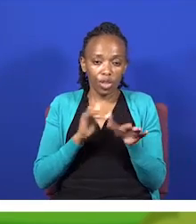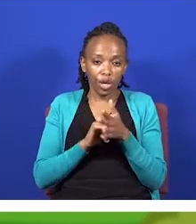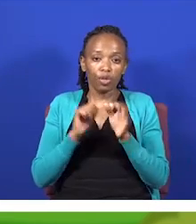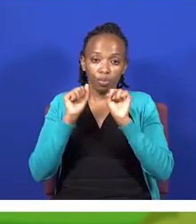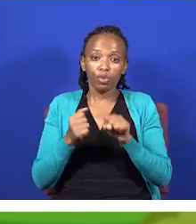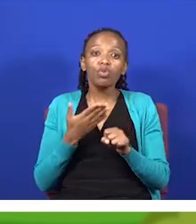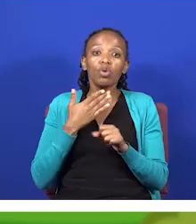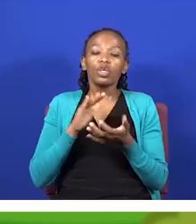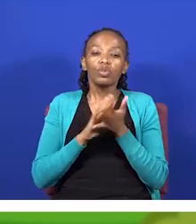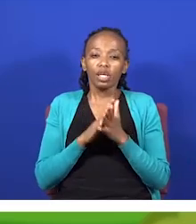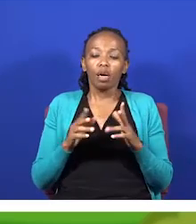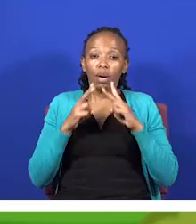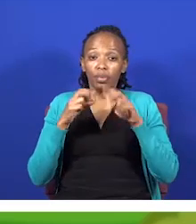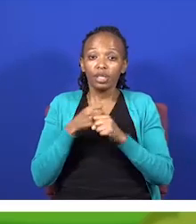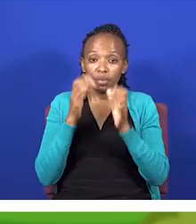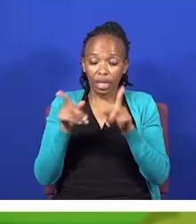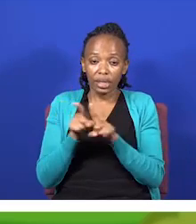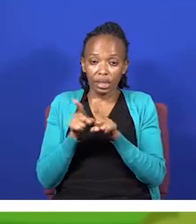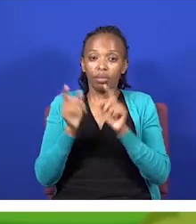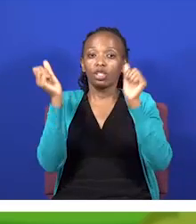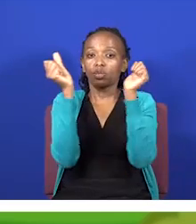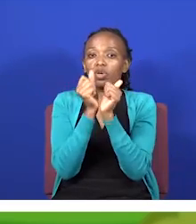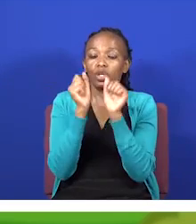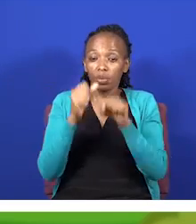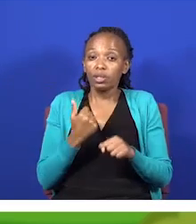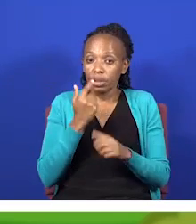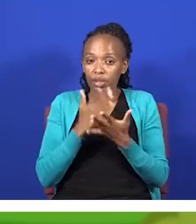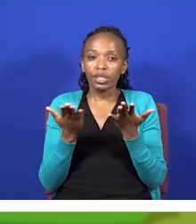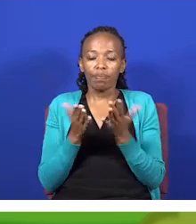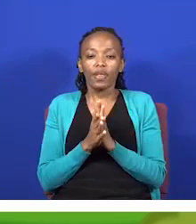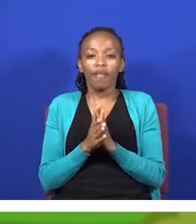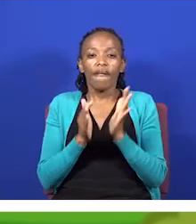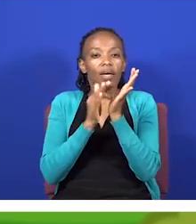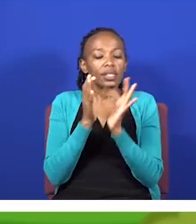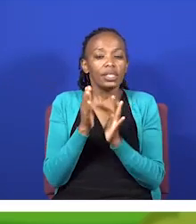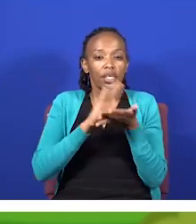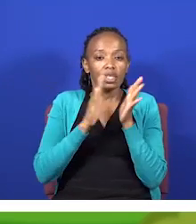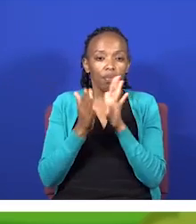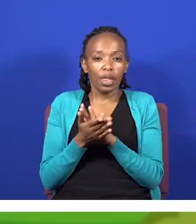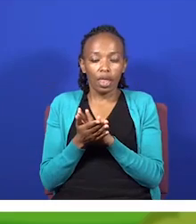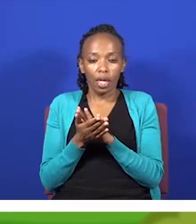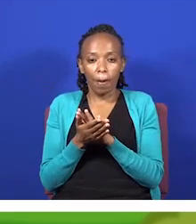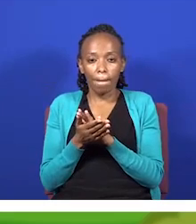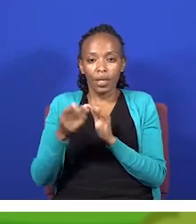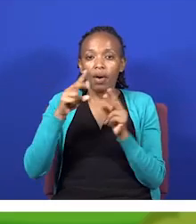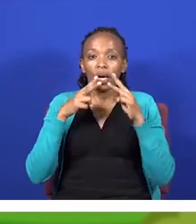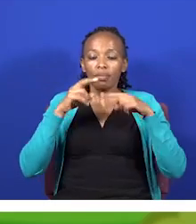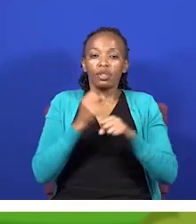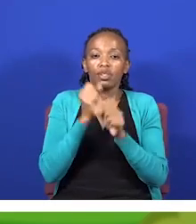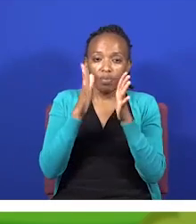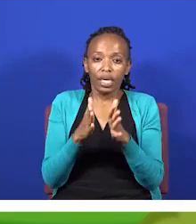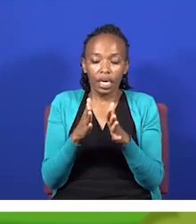to be a peacemaker, just like Paul. Can I tell you something? Jesus became our peacemaker.